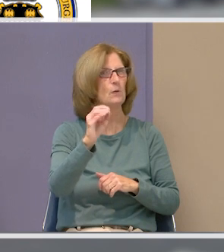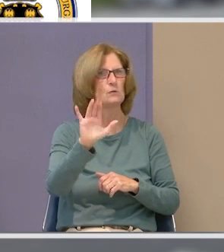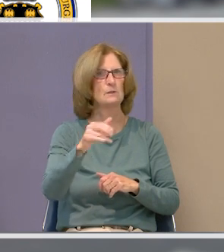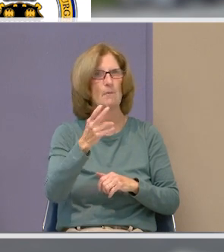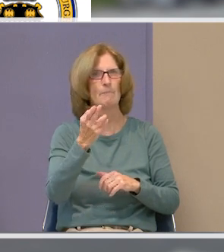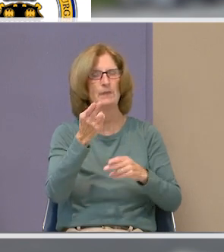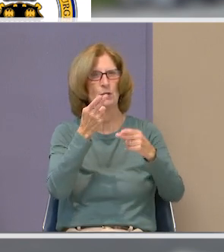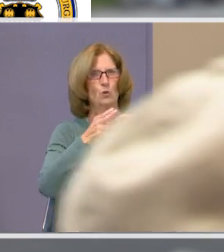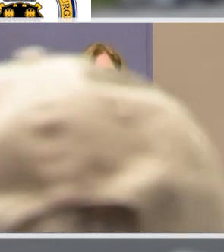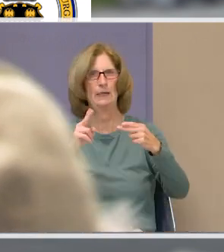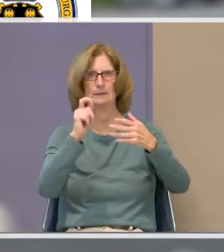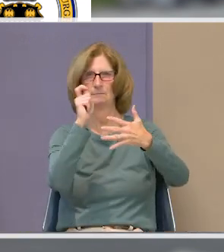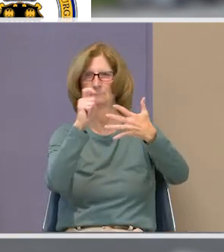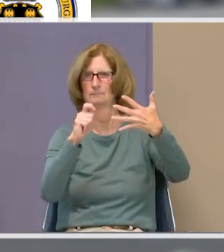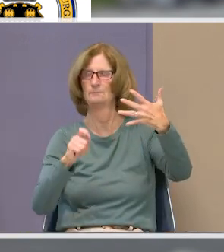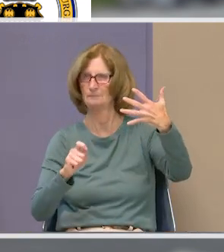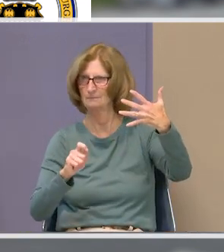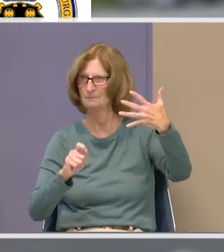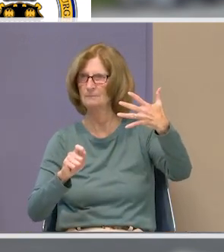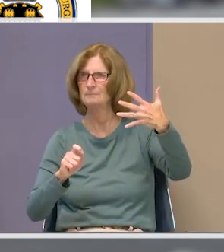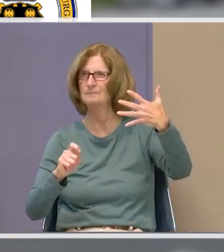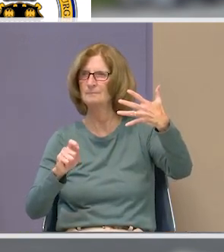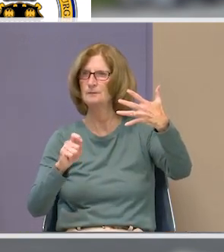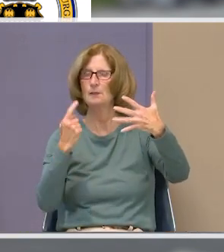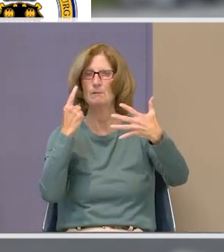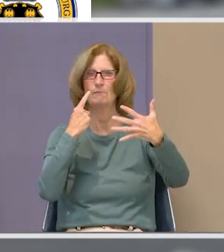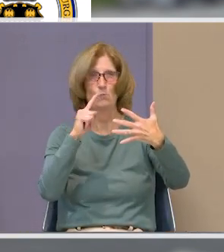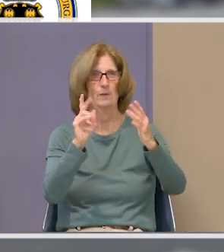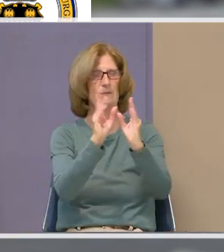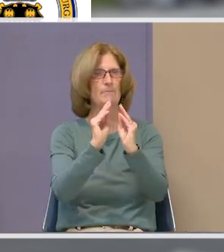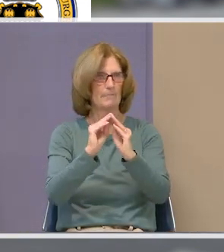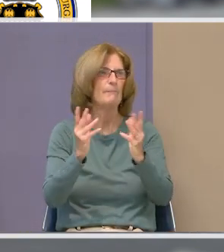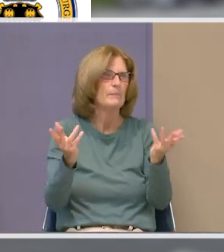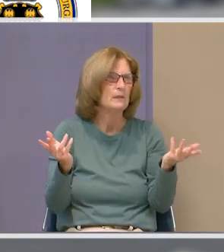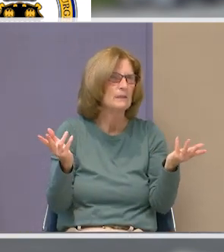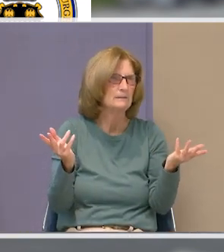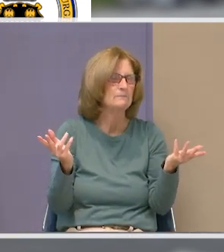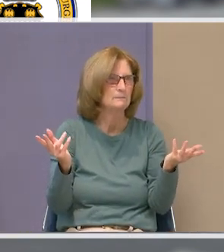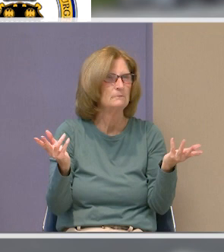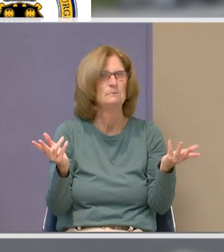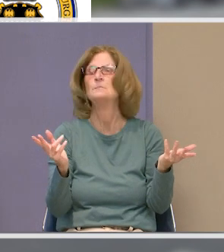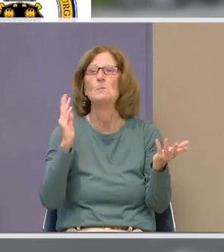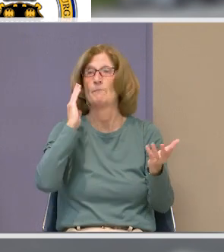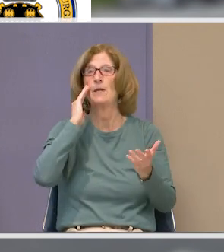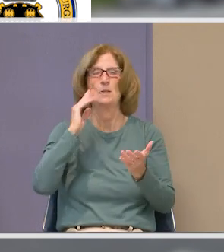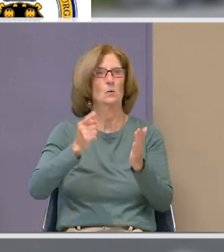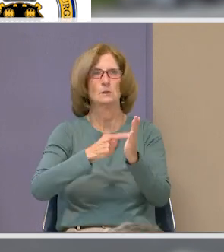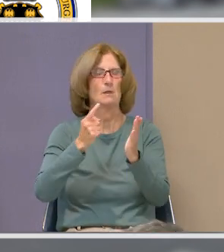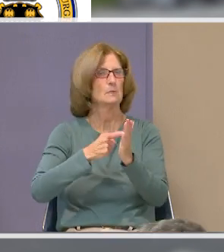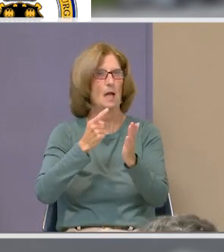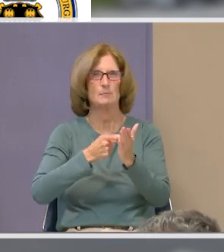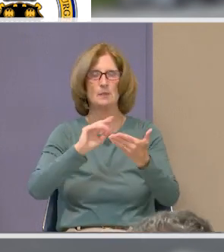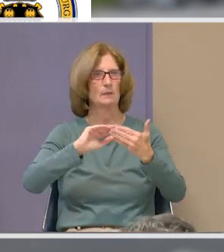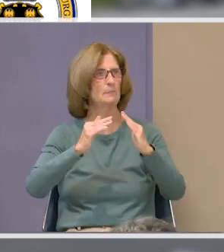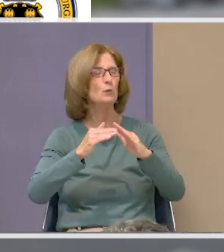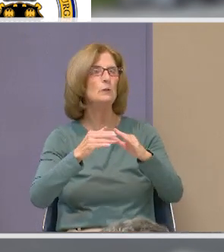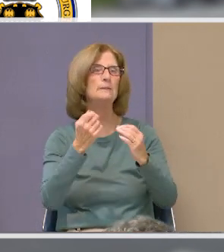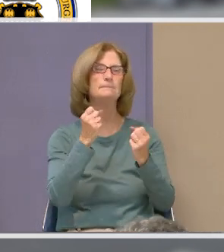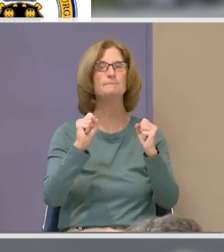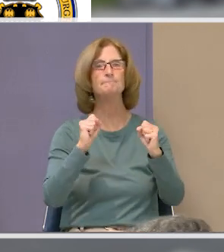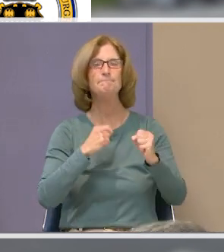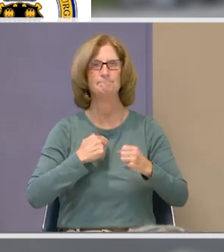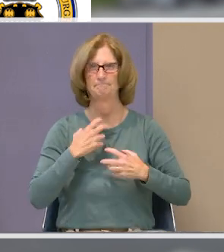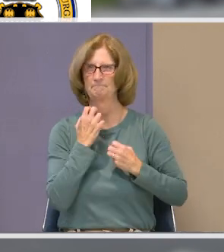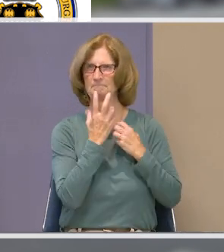quick details for the meeting. I know that sometimes community meetings can be rather